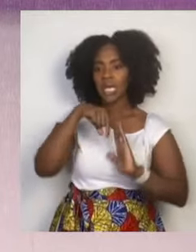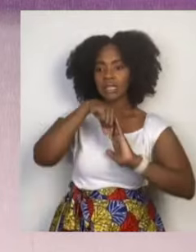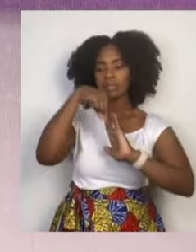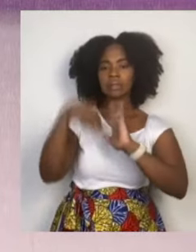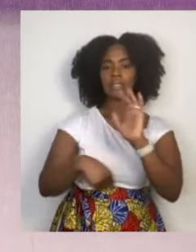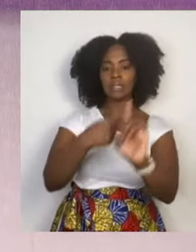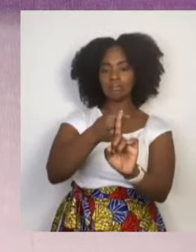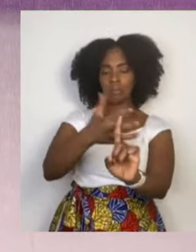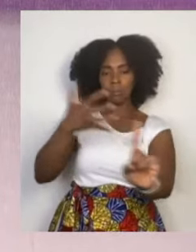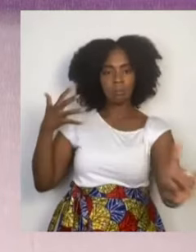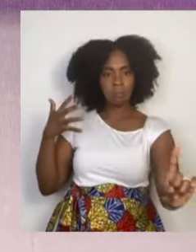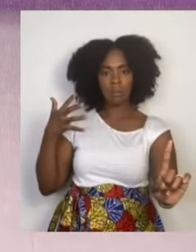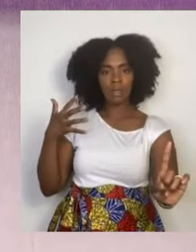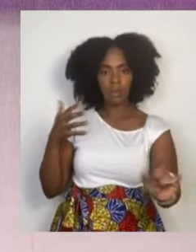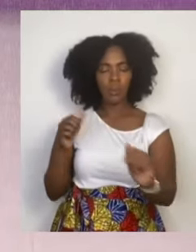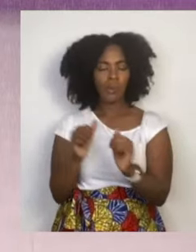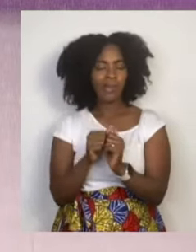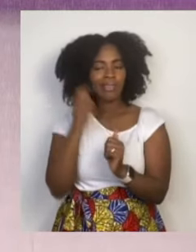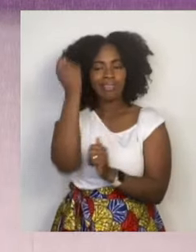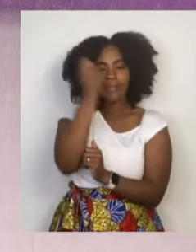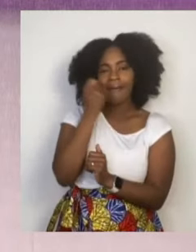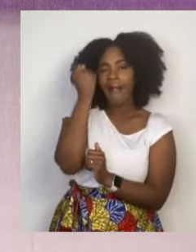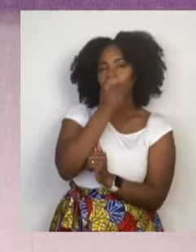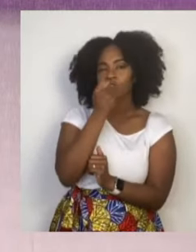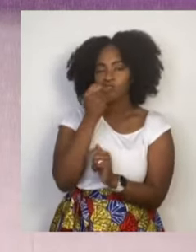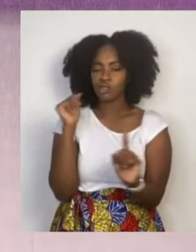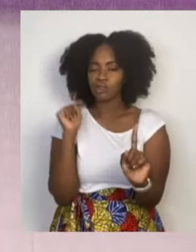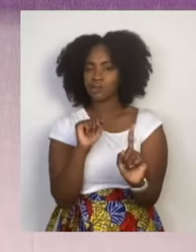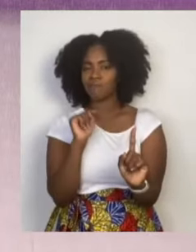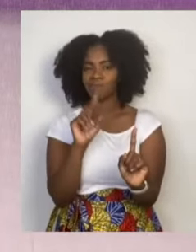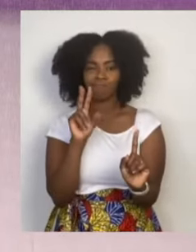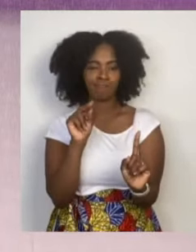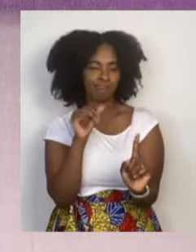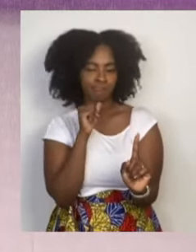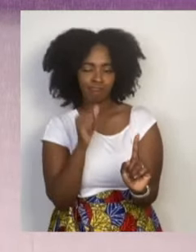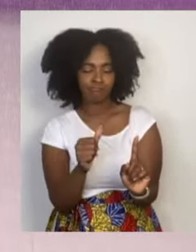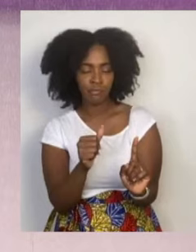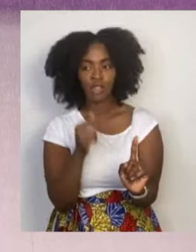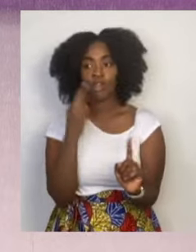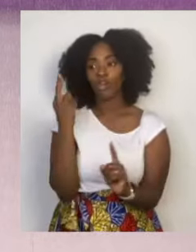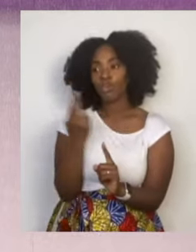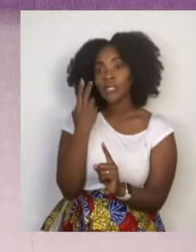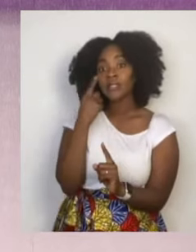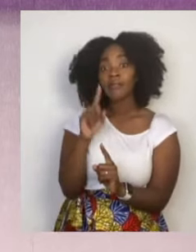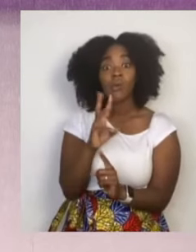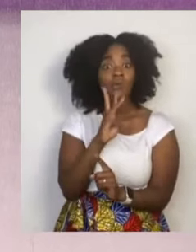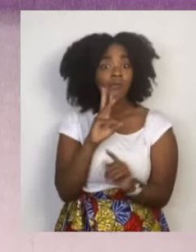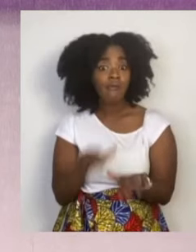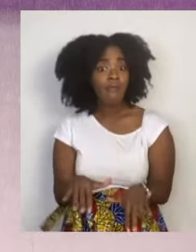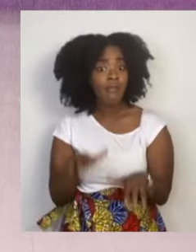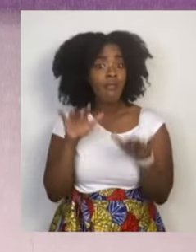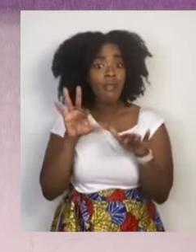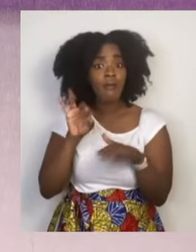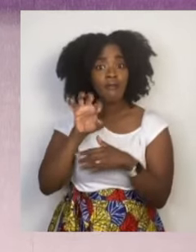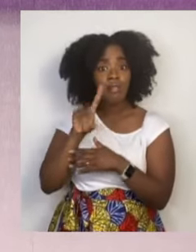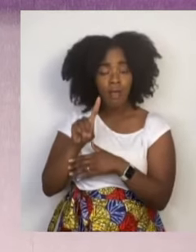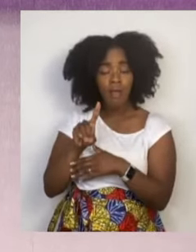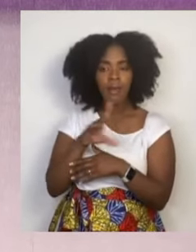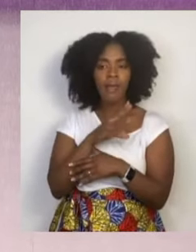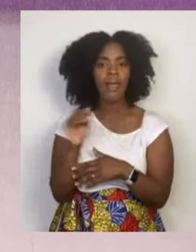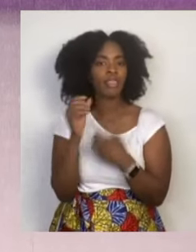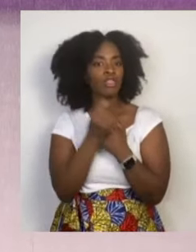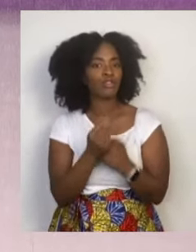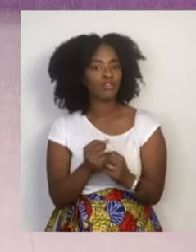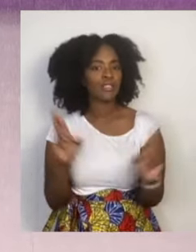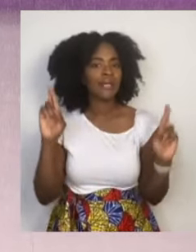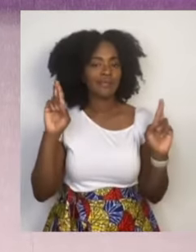this text. I'm not going to talk about the reason for the flood and all the redemptive nature of it, but there are some